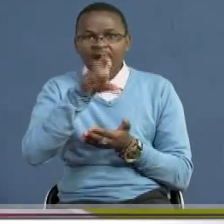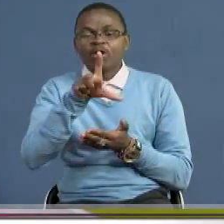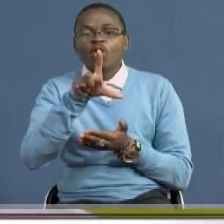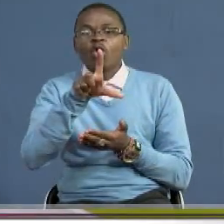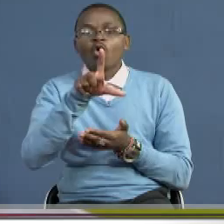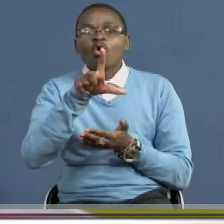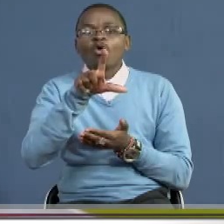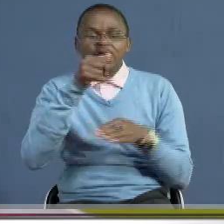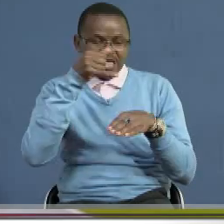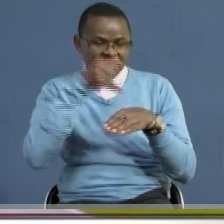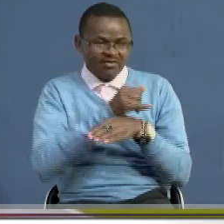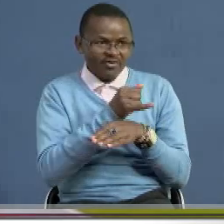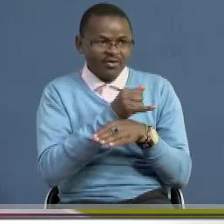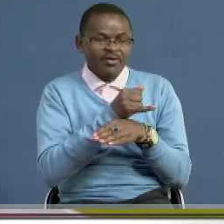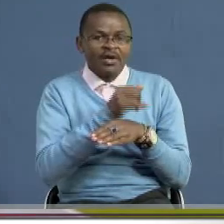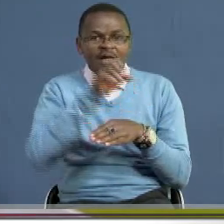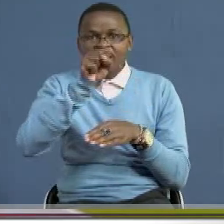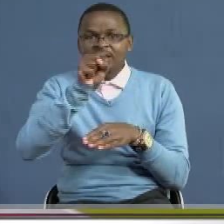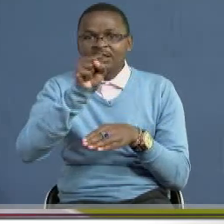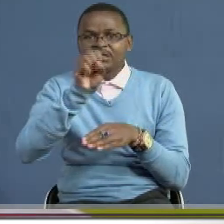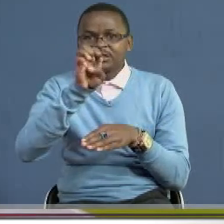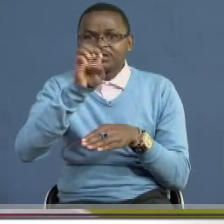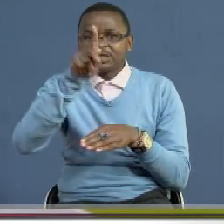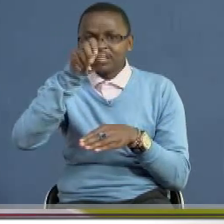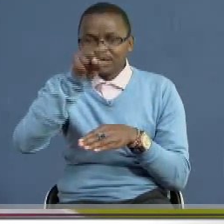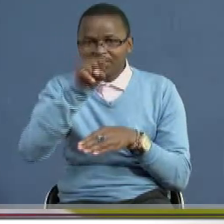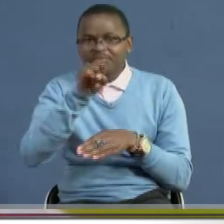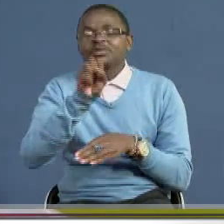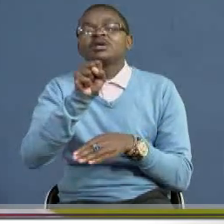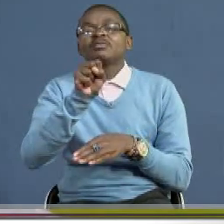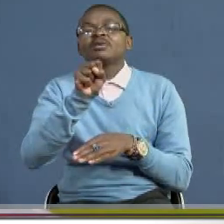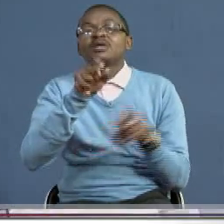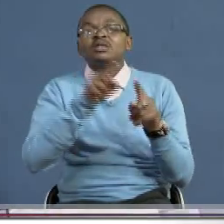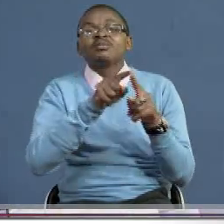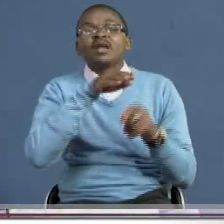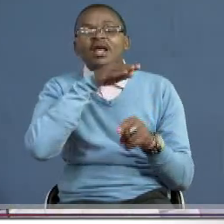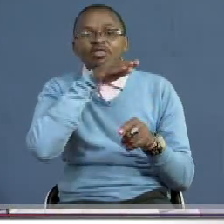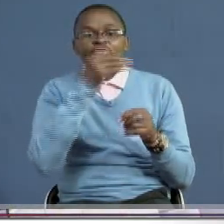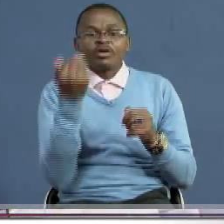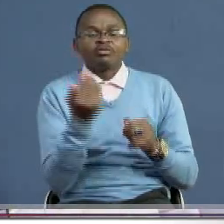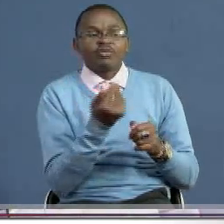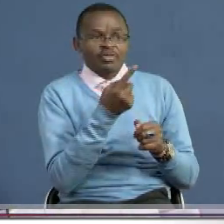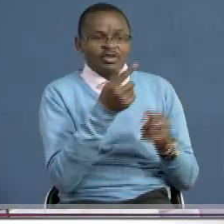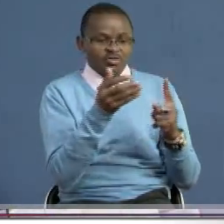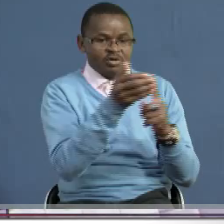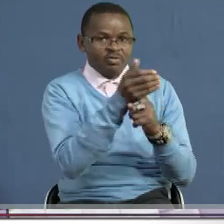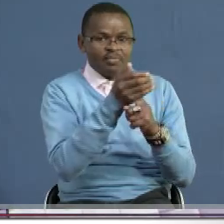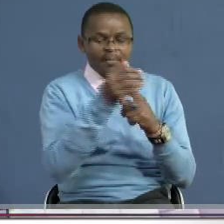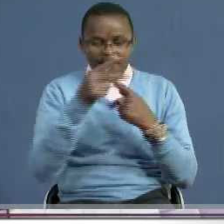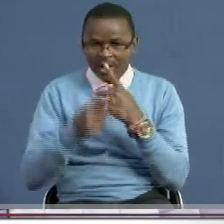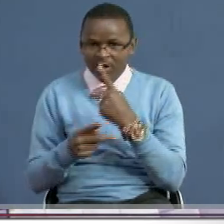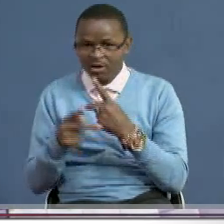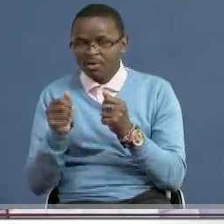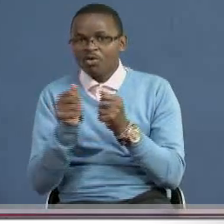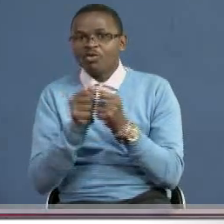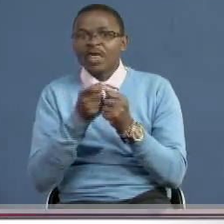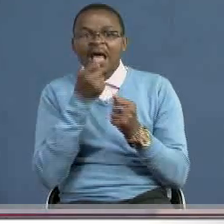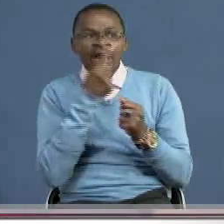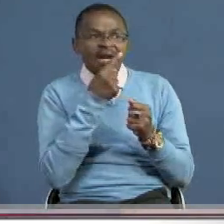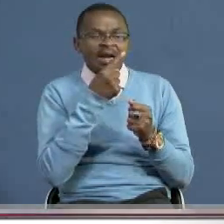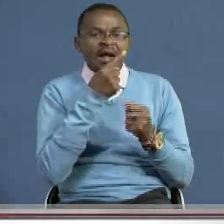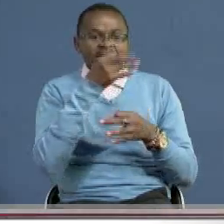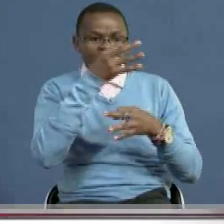infection, sepsis, and ultimately neonatal mortality. This was achieved through a partnership with drug